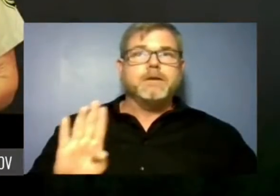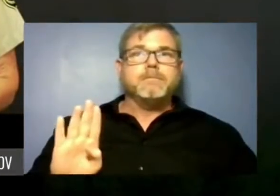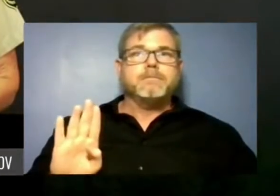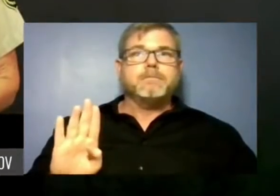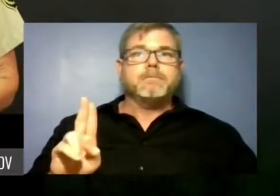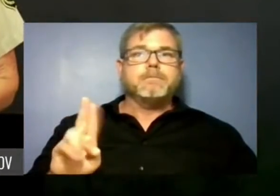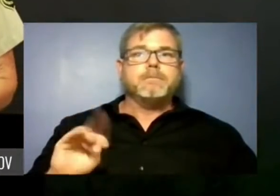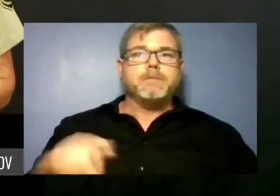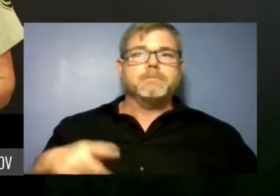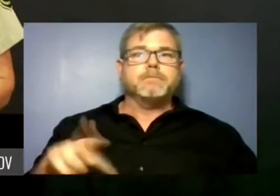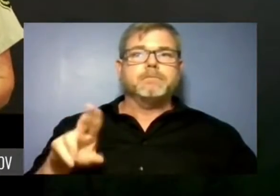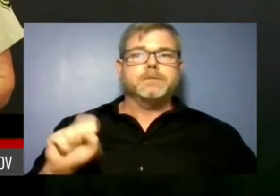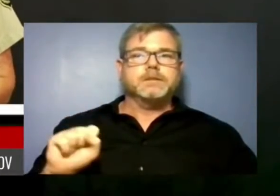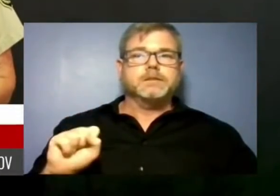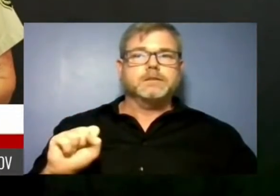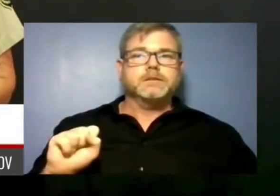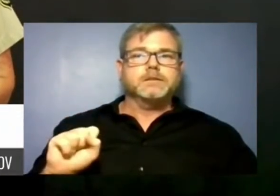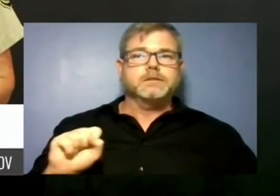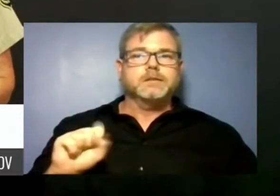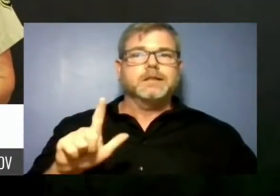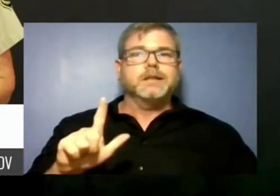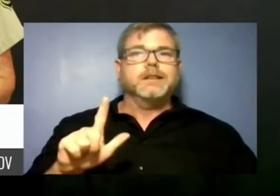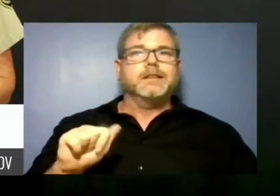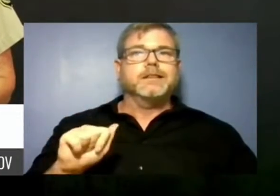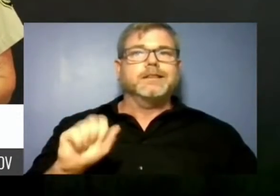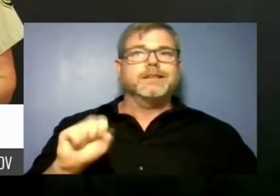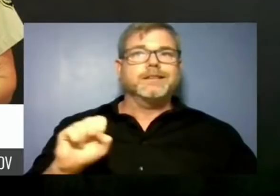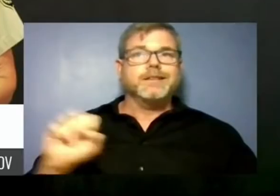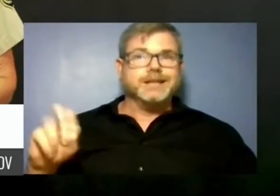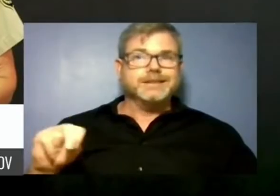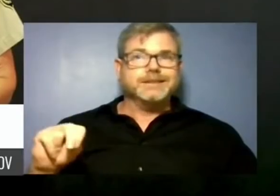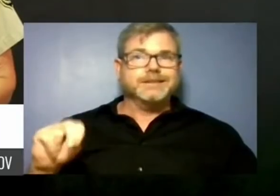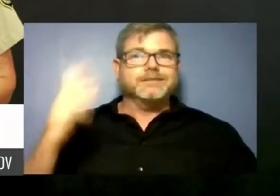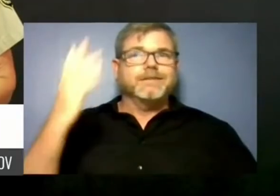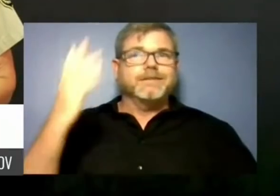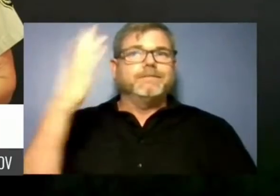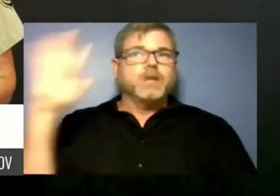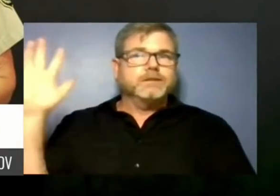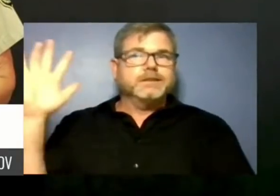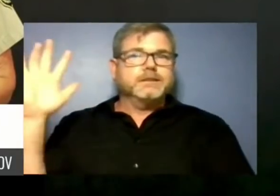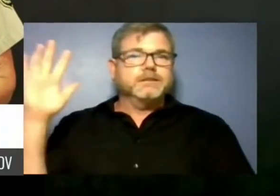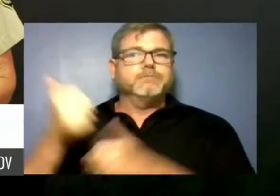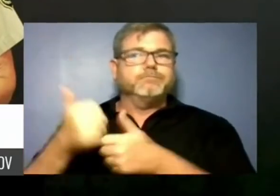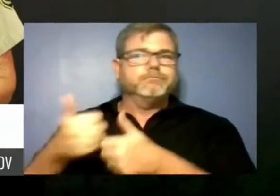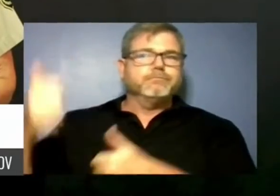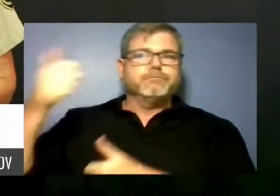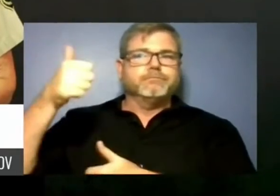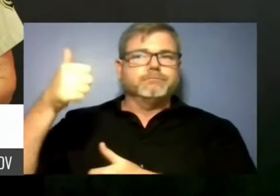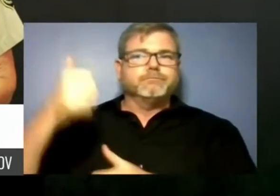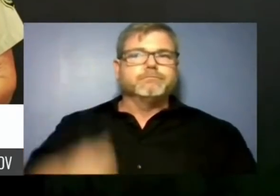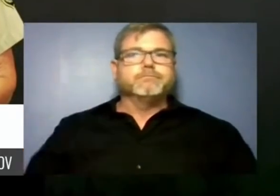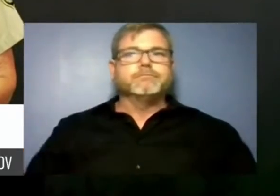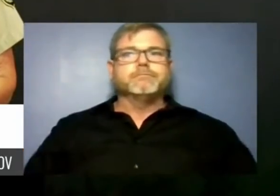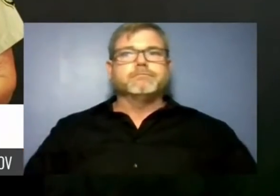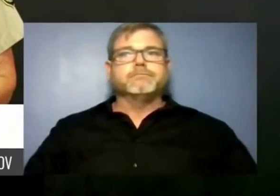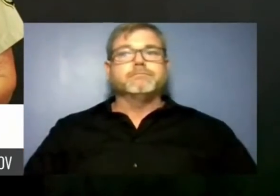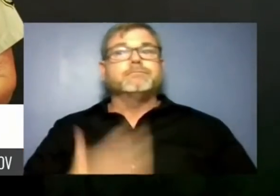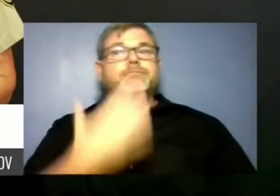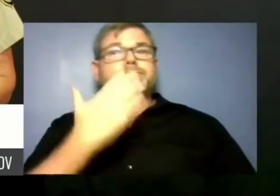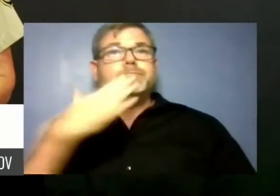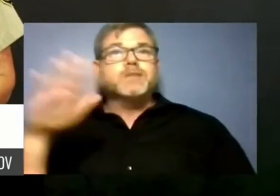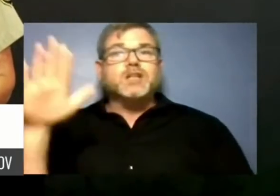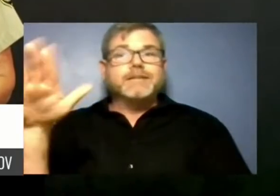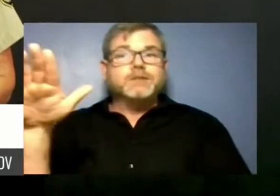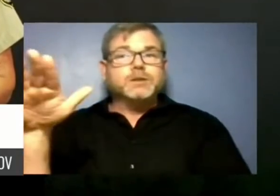Good afternoon, everybody. My name is Deb Bumpus. I'm the Forest Supervisor on the Lassen National Forest here in Susanville. It's been a